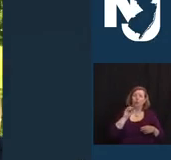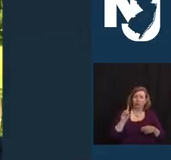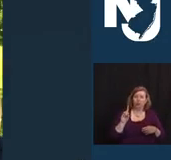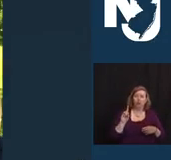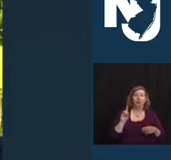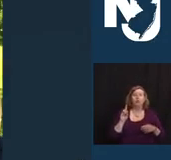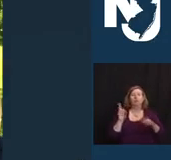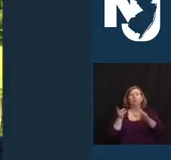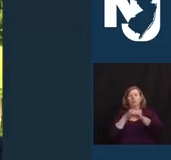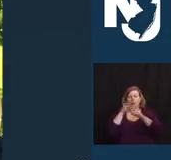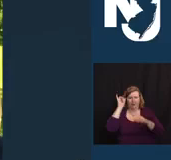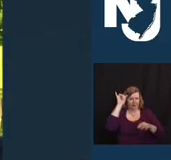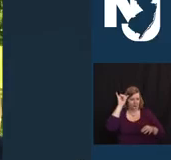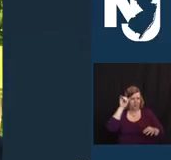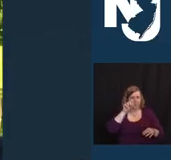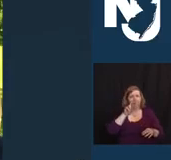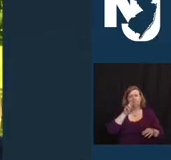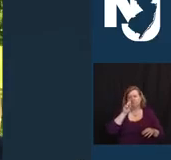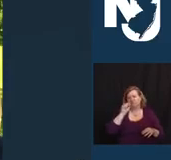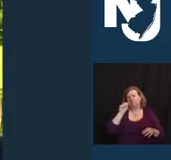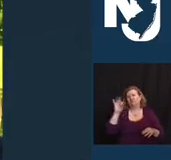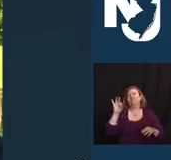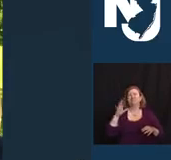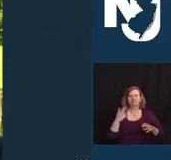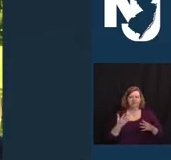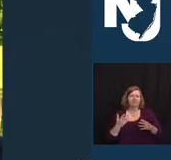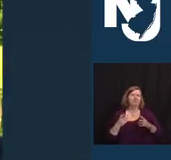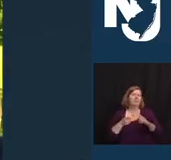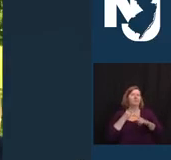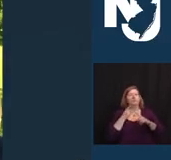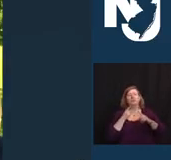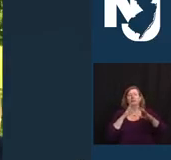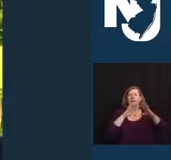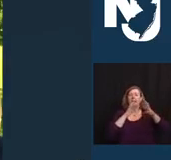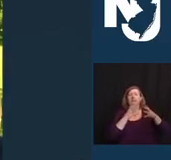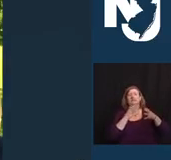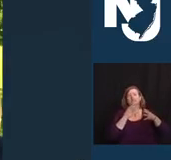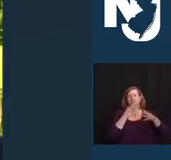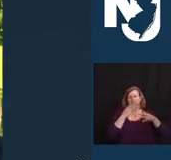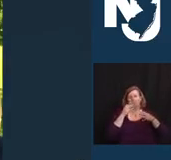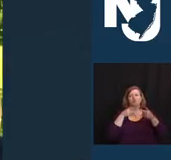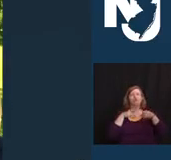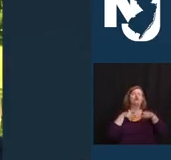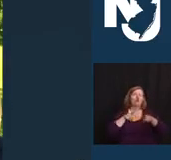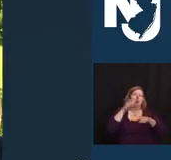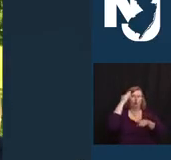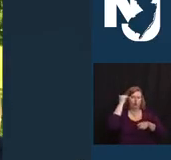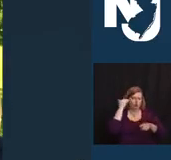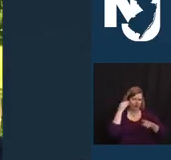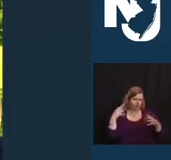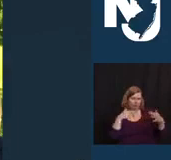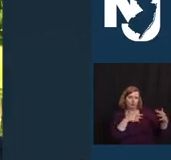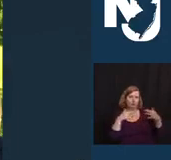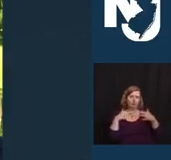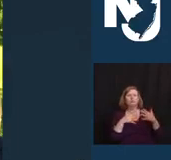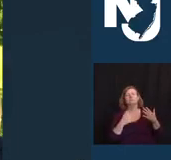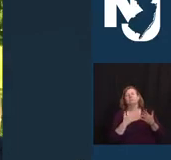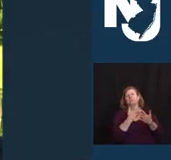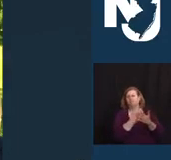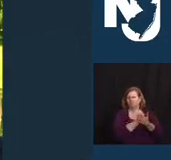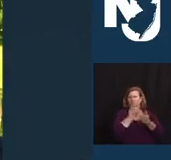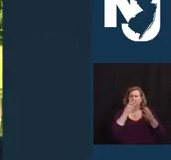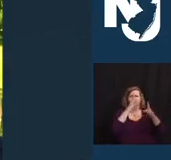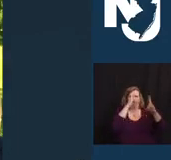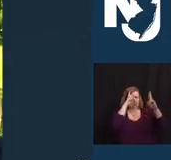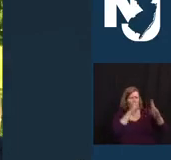high school, serving as an airman first class during the Korean conflict and earning multiple military honors. Upon his